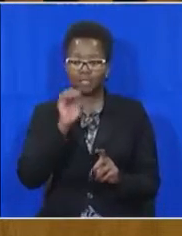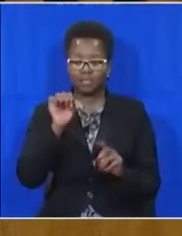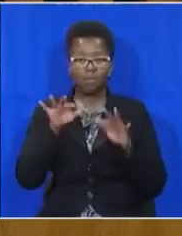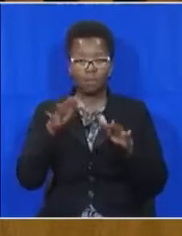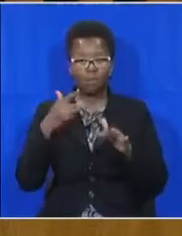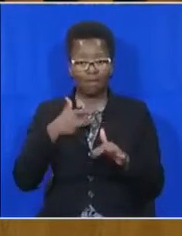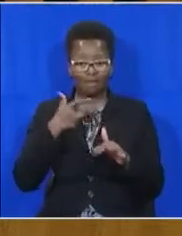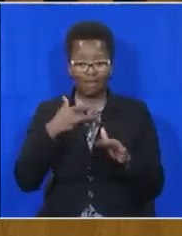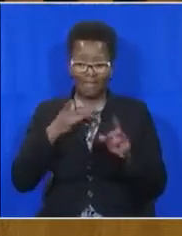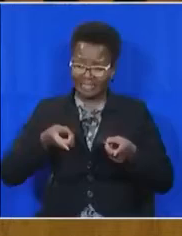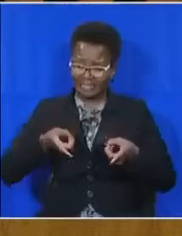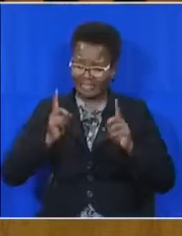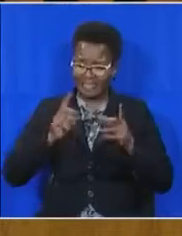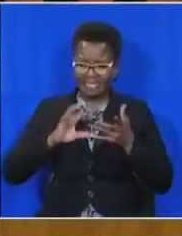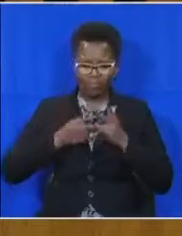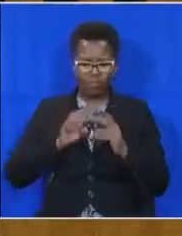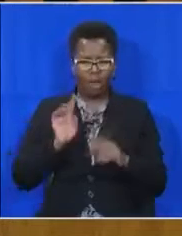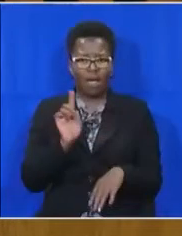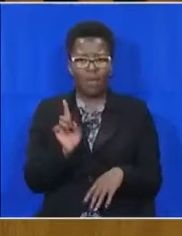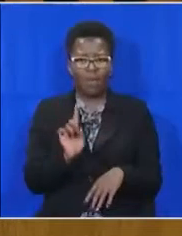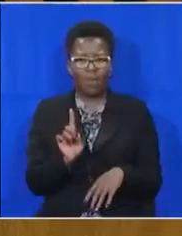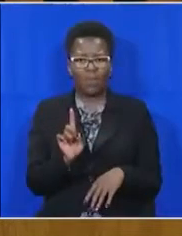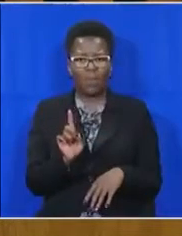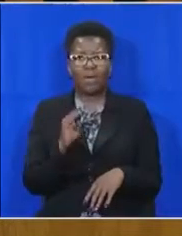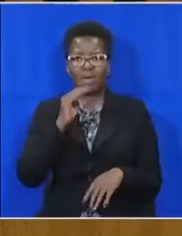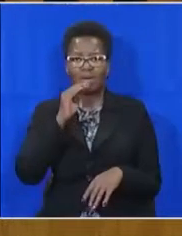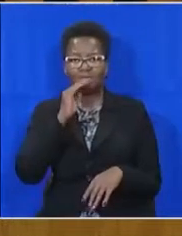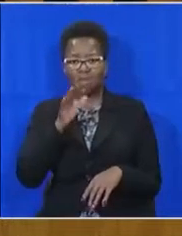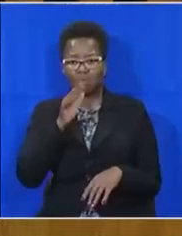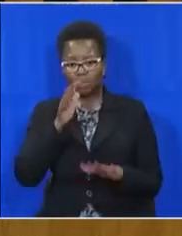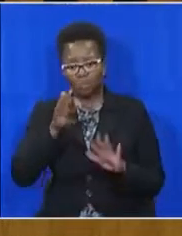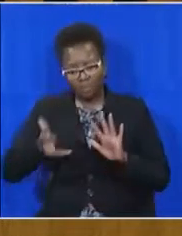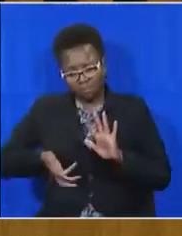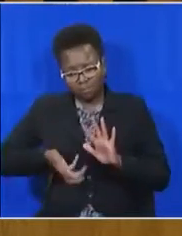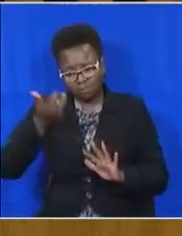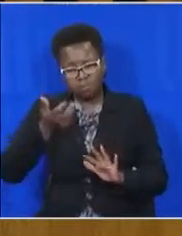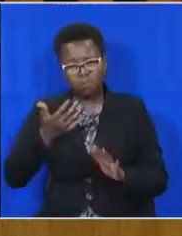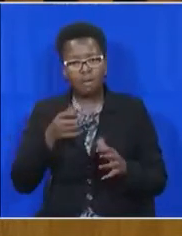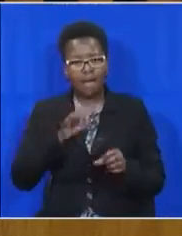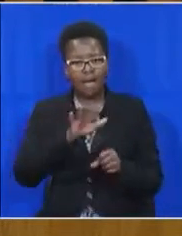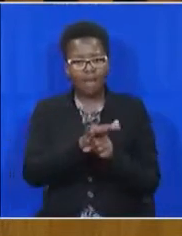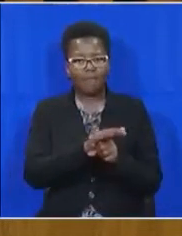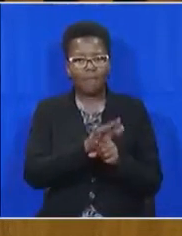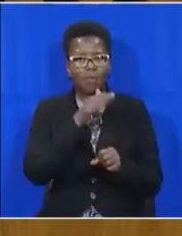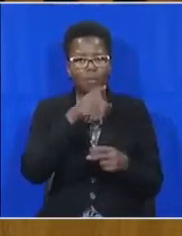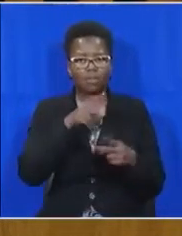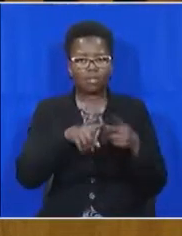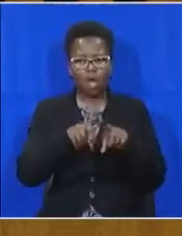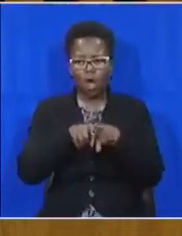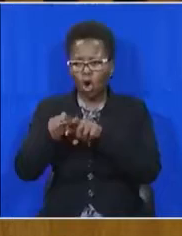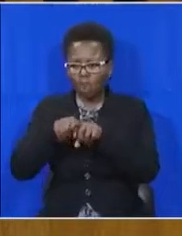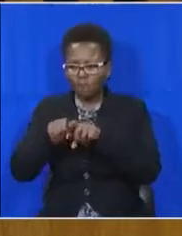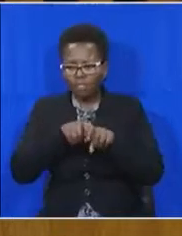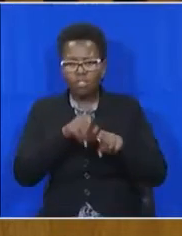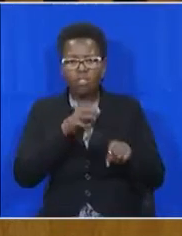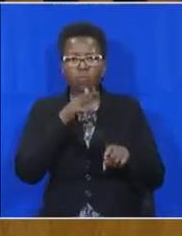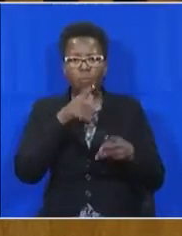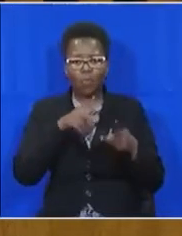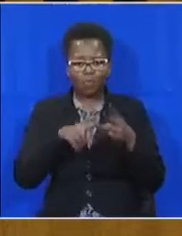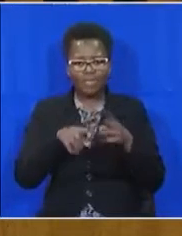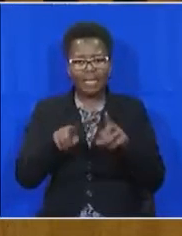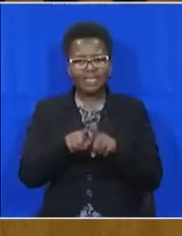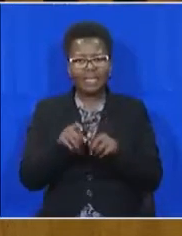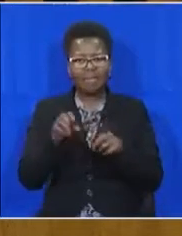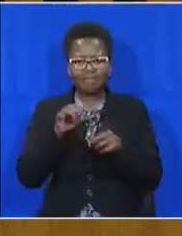risky to even try. The risks include fracking fluids getting into water supplies, competition for water, and wastewater